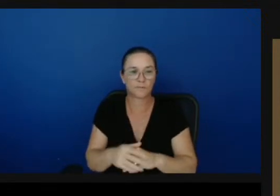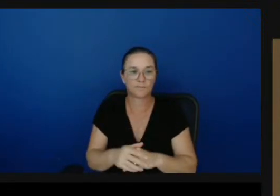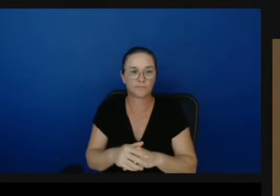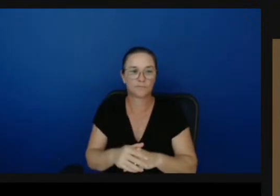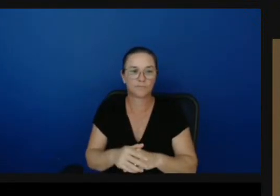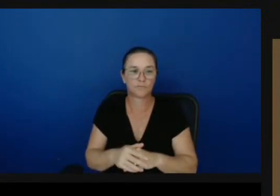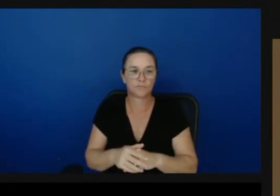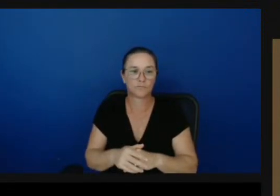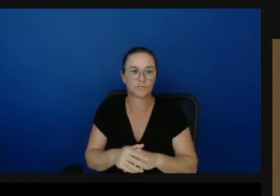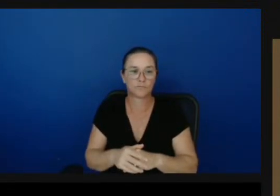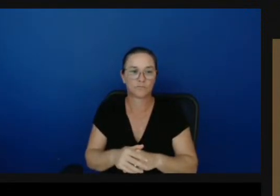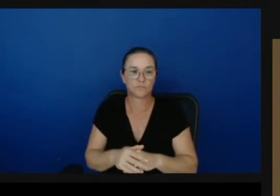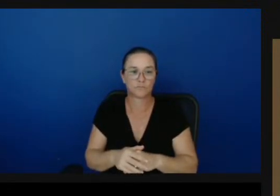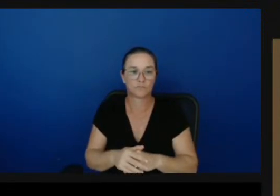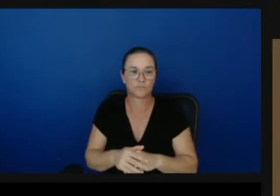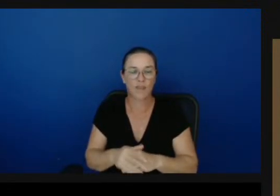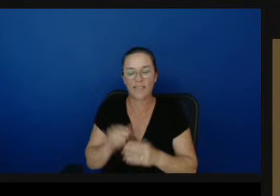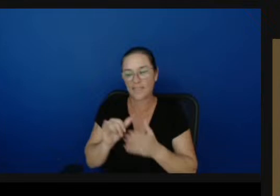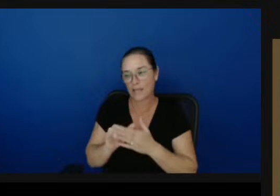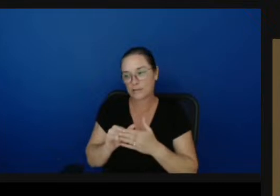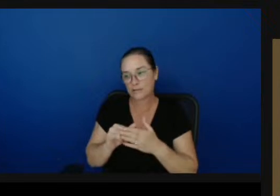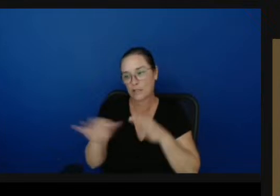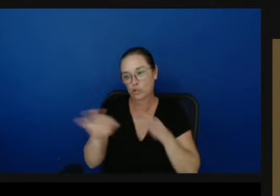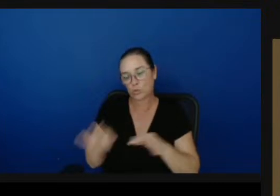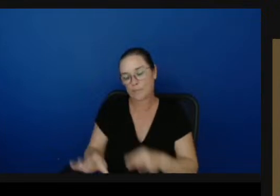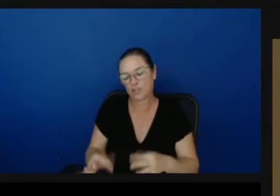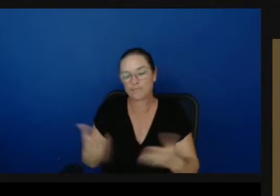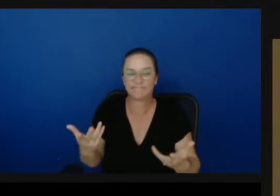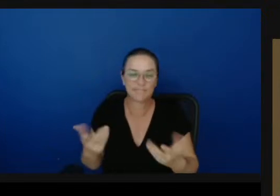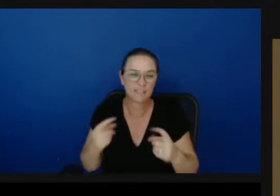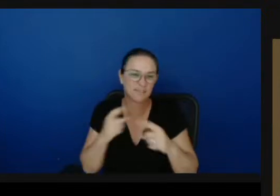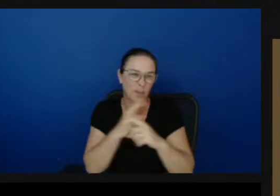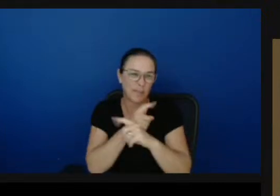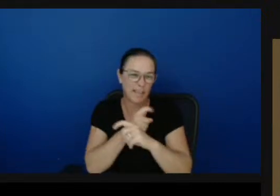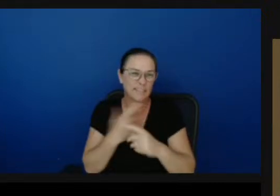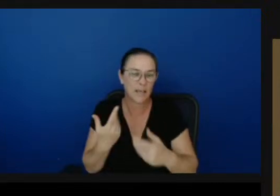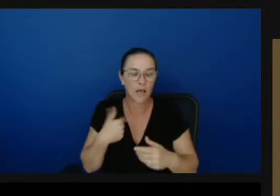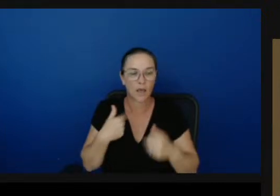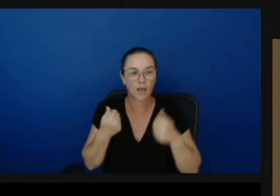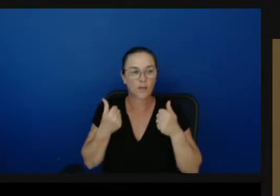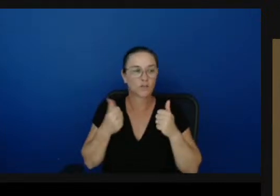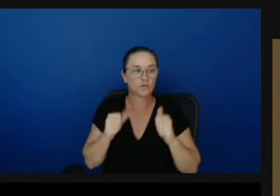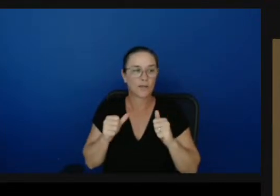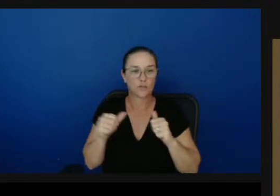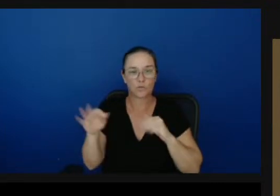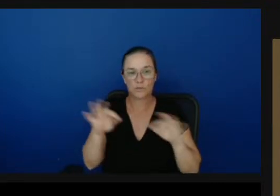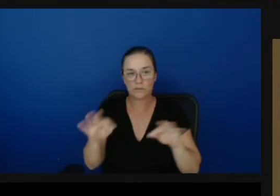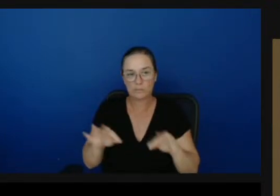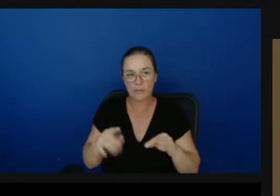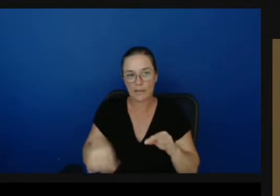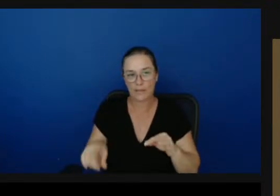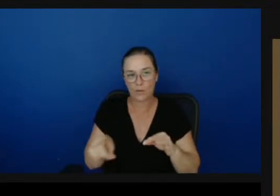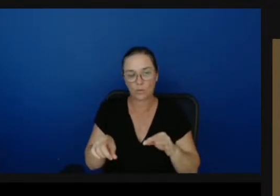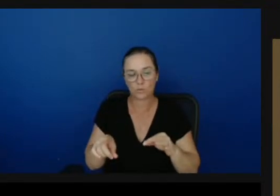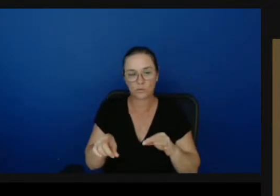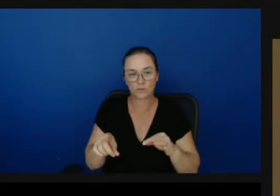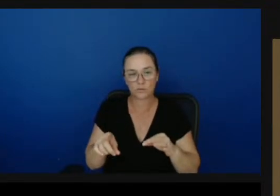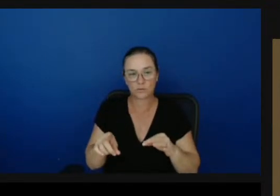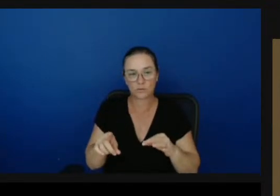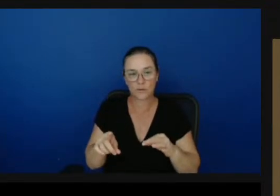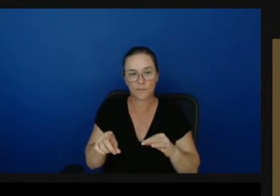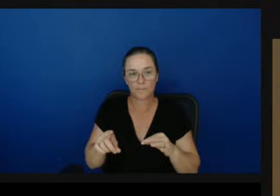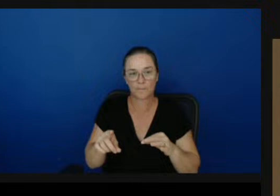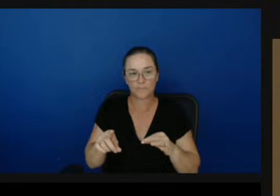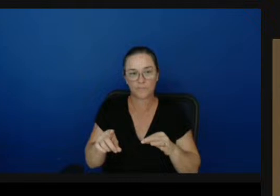the nuance of description there, right? That's tricky. That's why I try to explain those. I